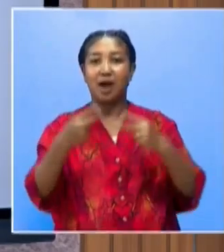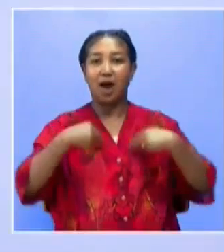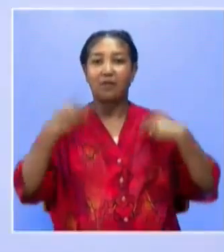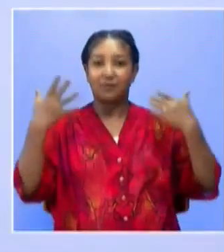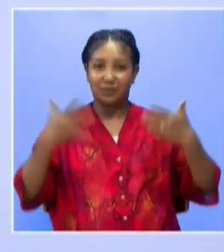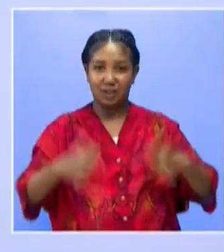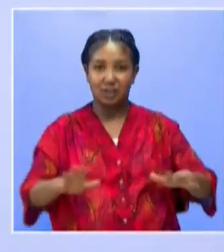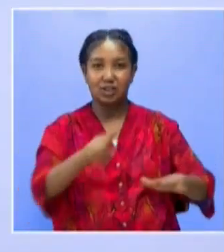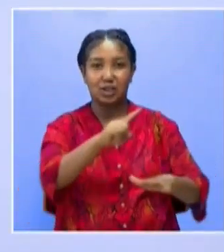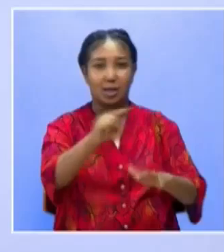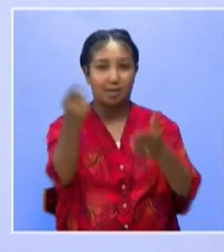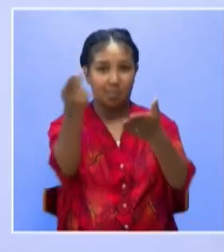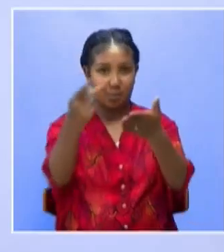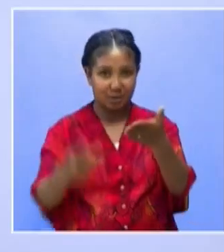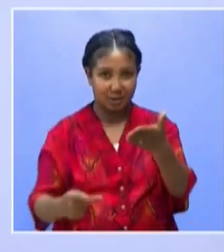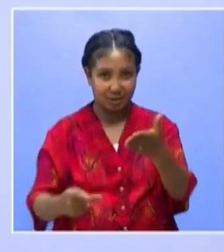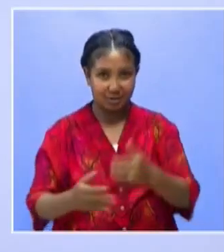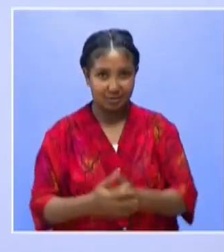finished their project.